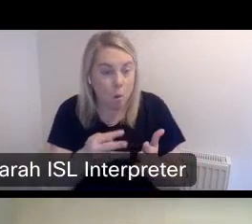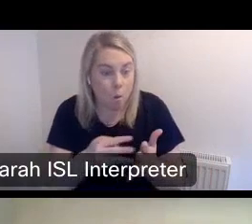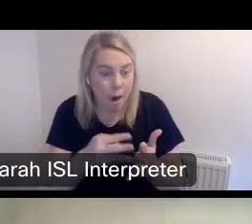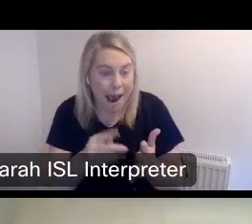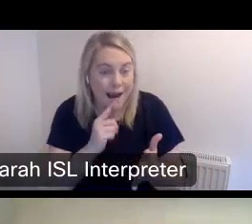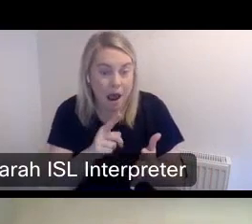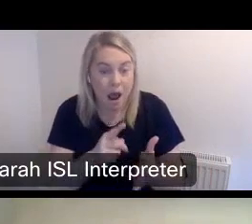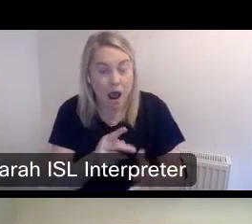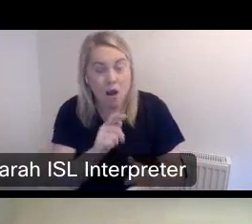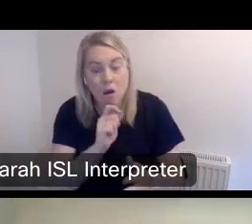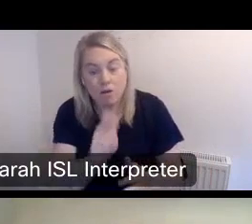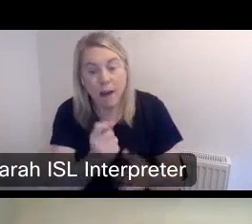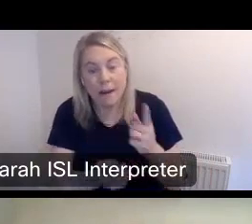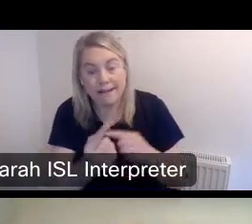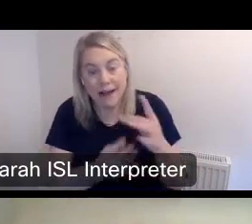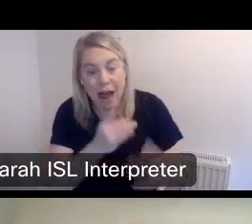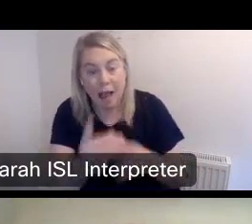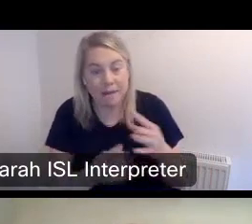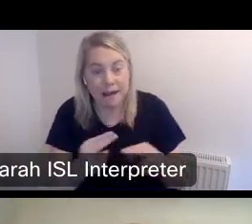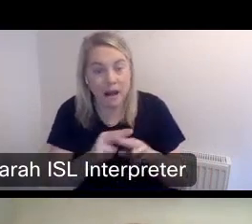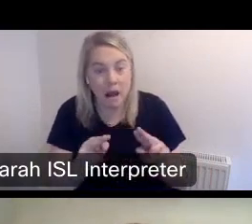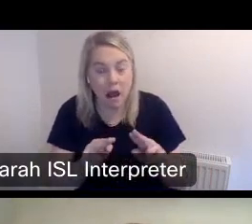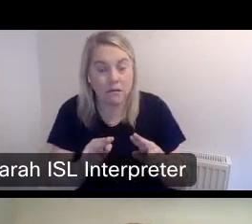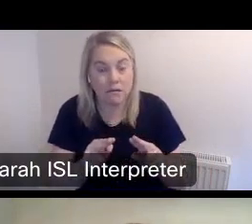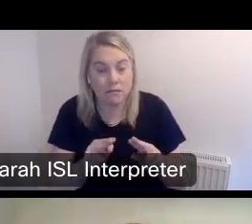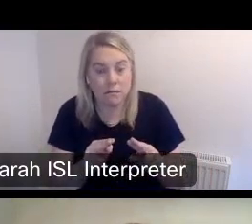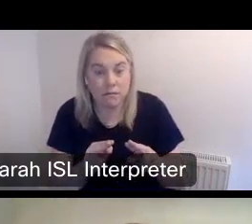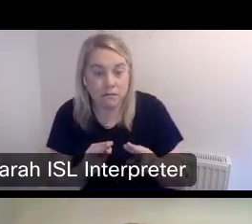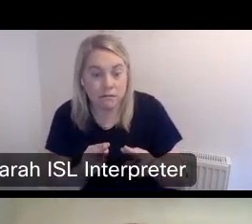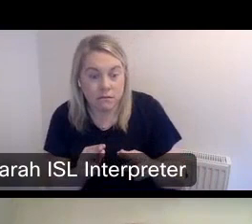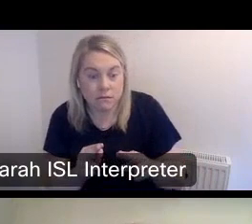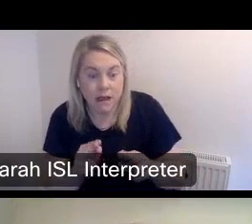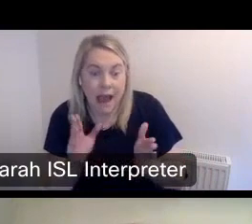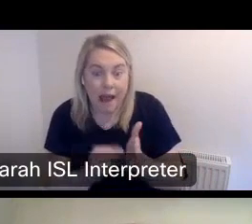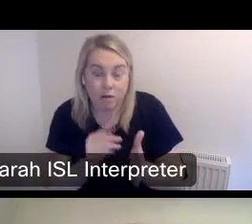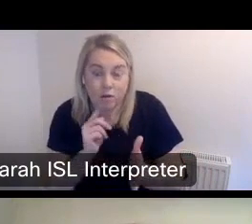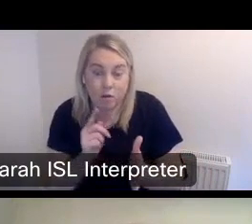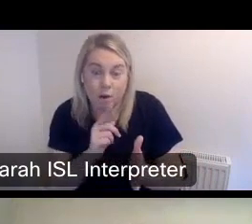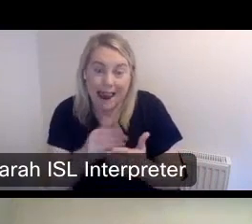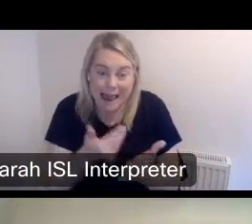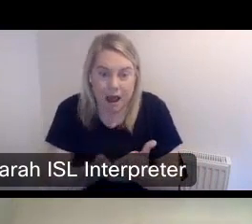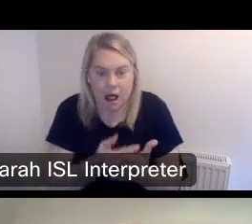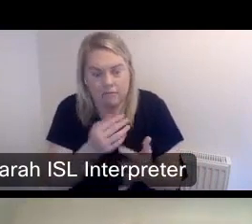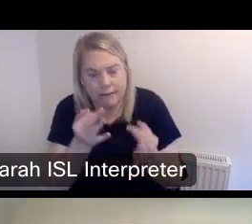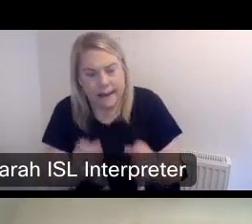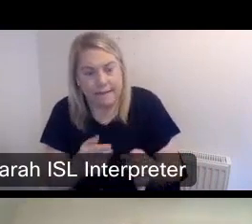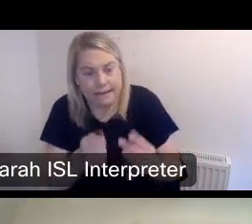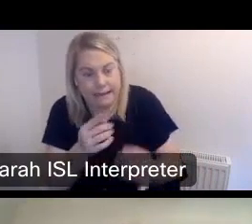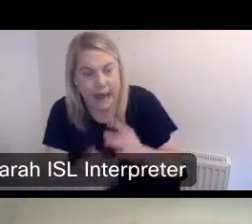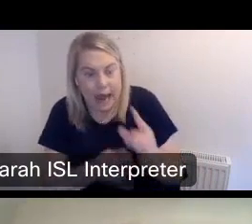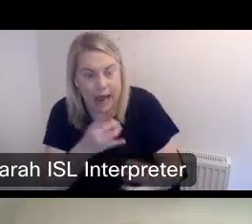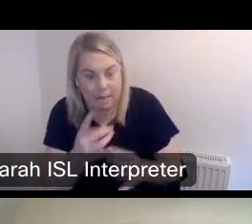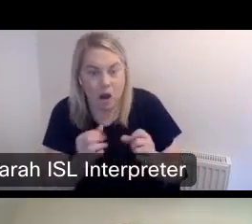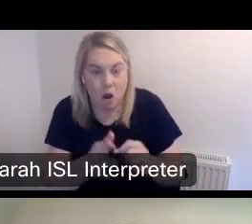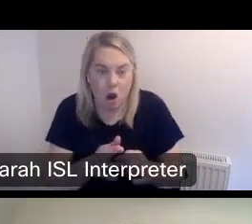notifiable incident occurred, it is not a requirement to establish this with absolute certainty in the legal sense or to determine a cause